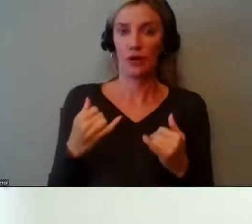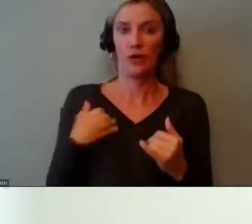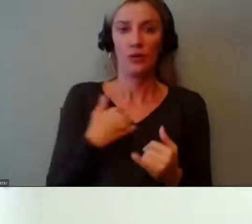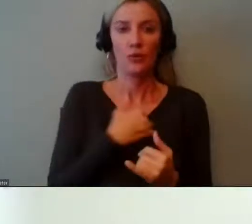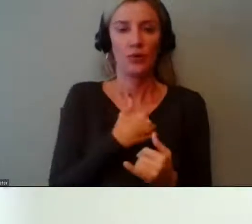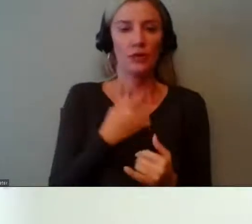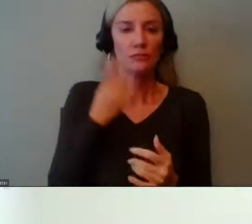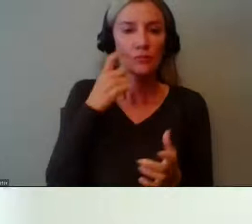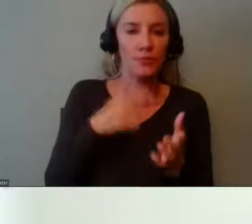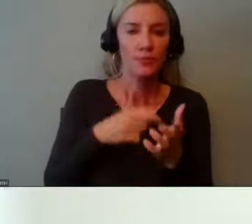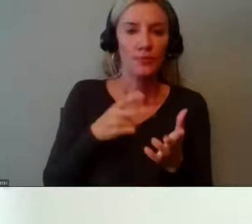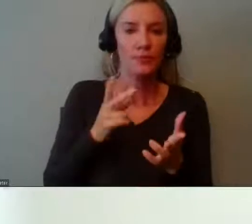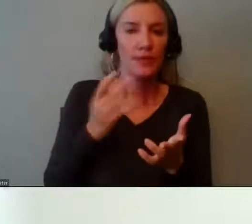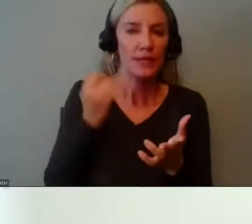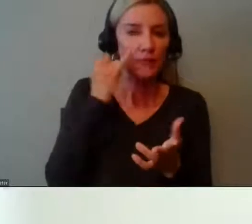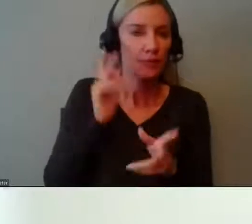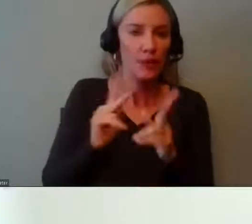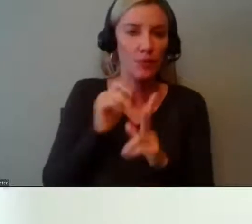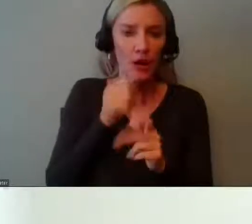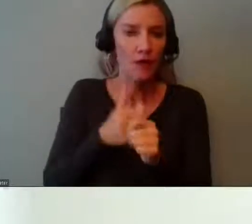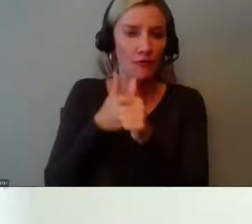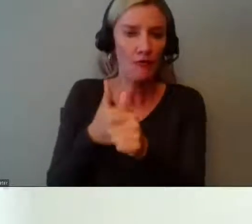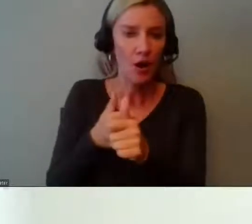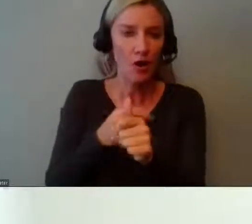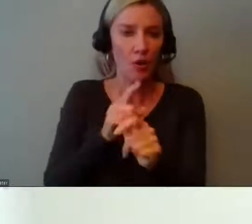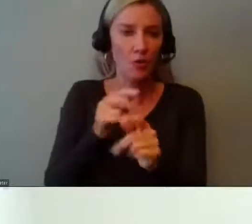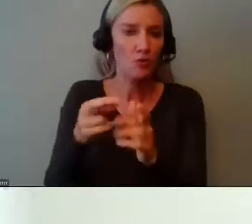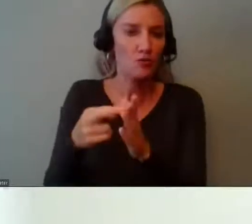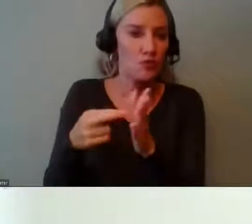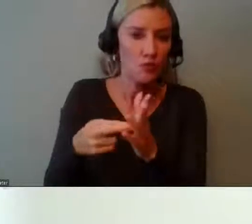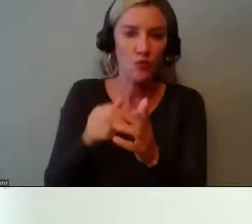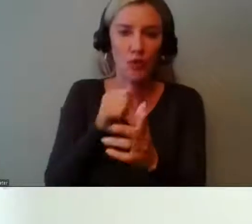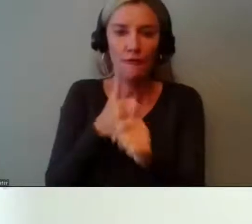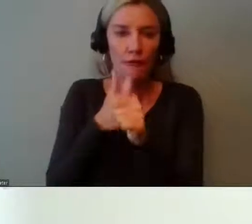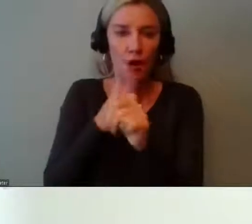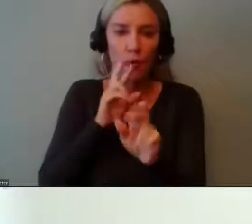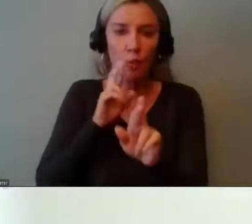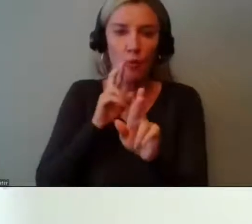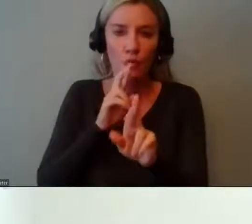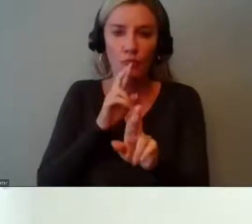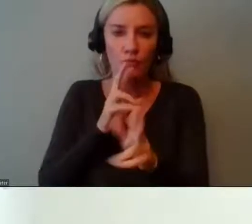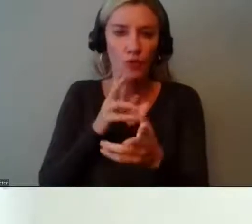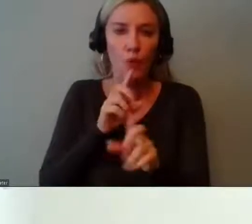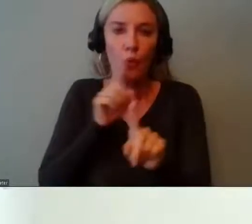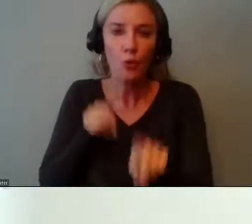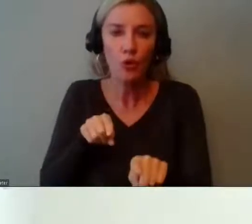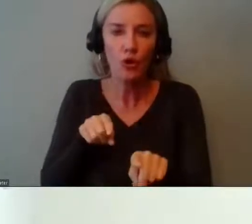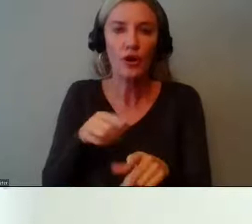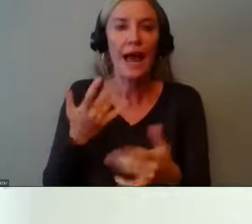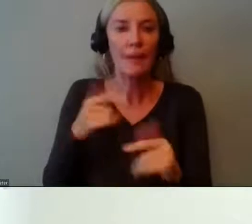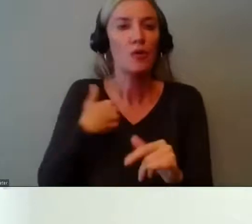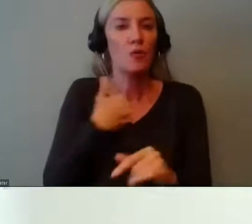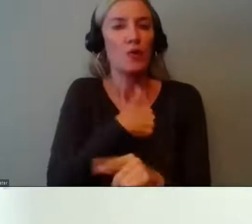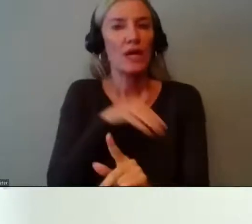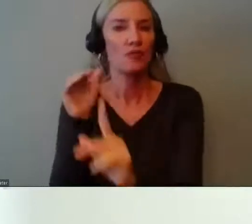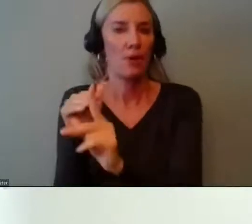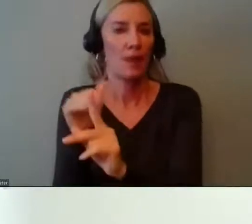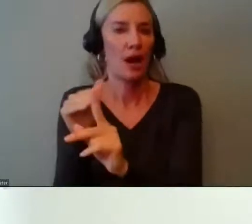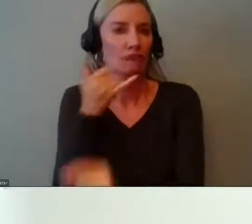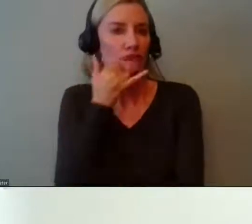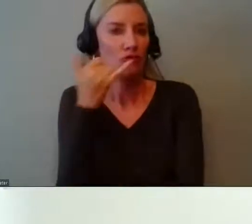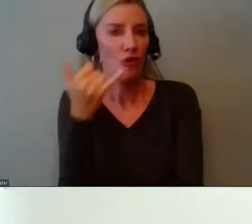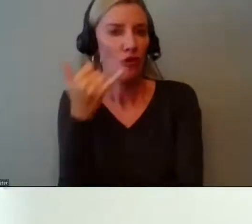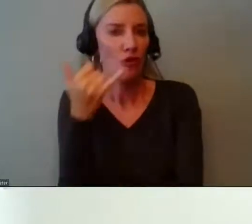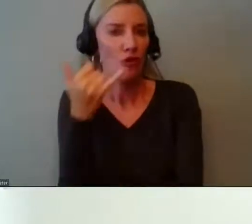are not complying with orders, most of the time when we have a report, it's a phone call, education, and a reminder, and that's